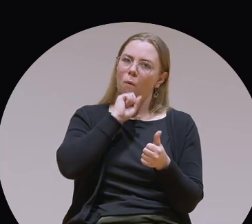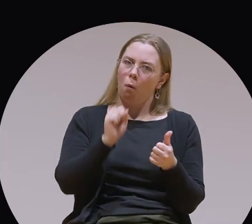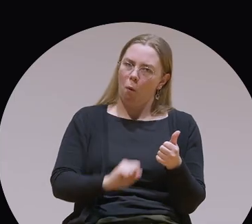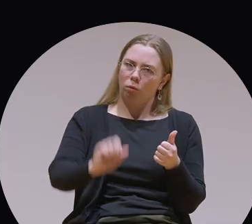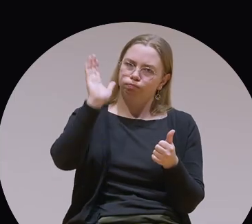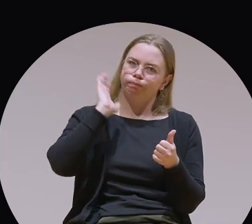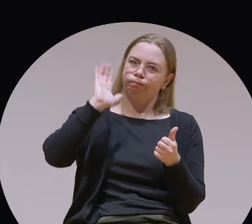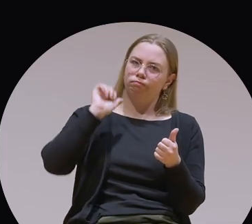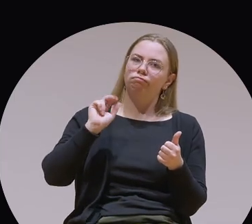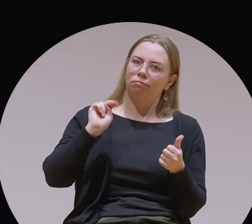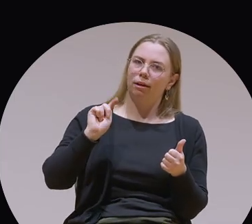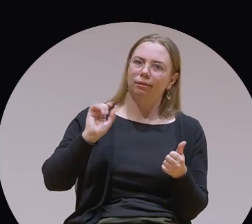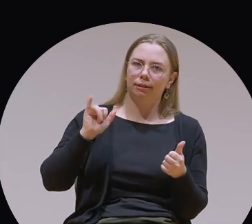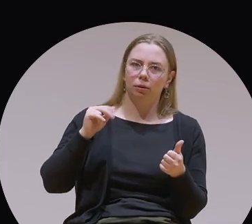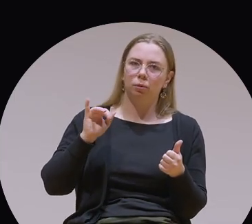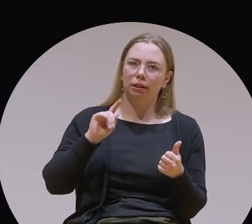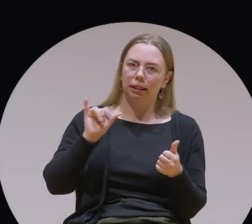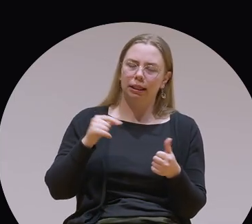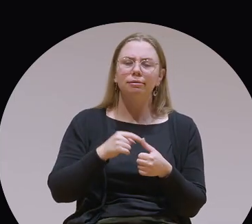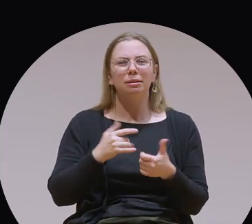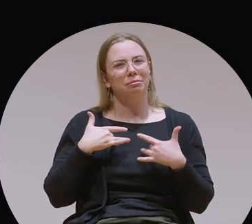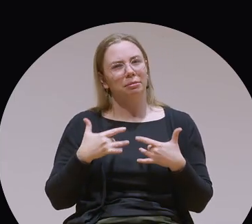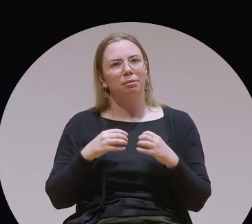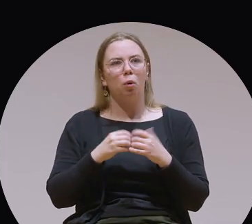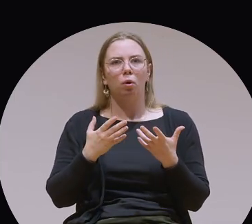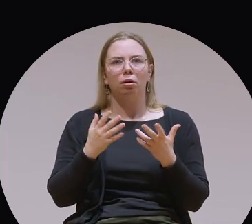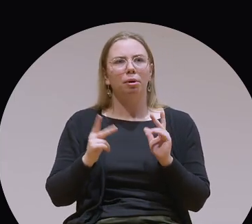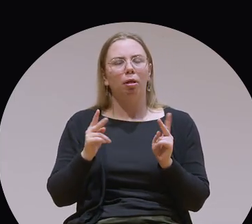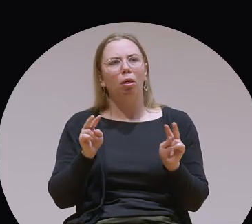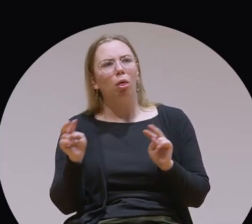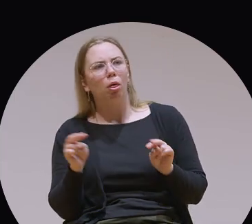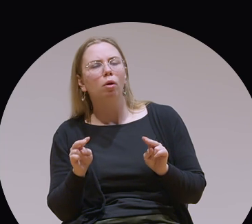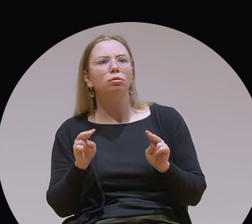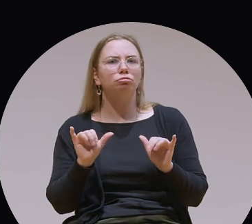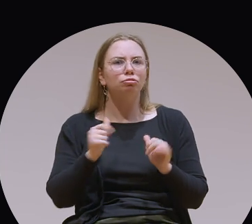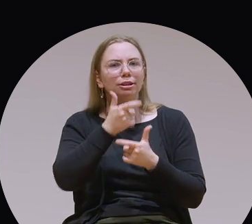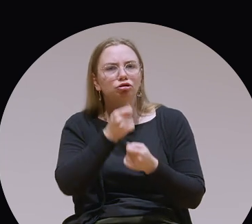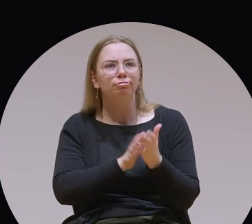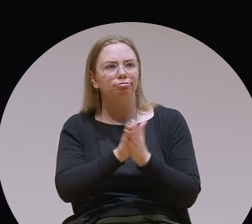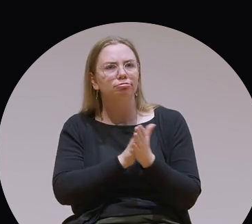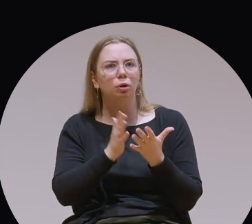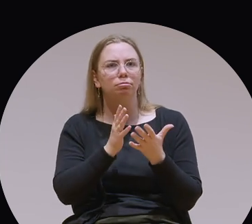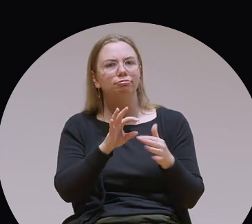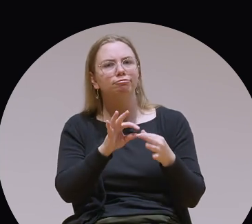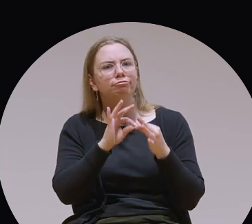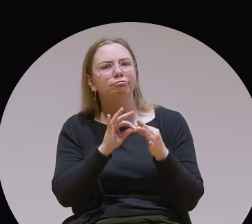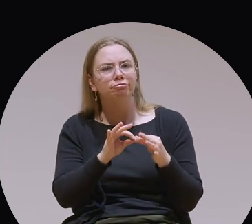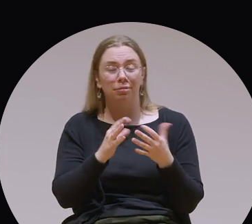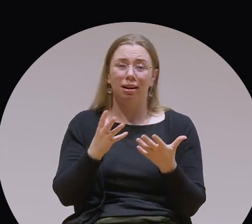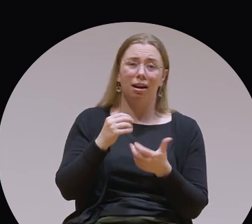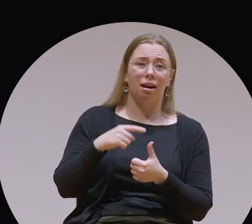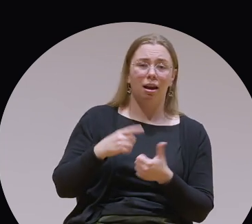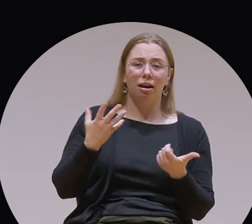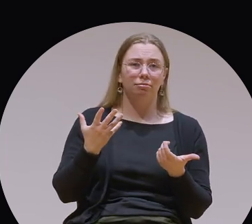are more in the public eye. There's more legal risk attached to them. Antiquities, I should say, vary